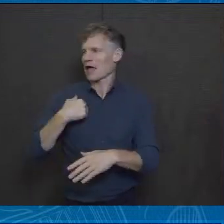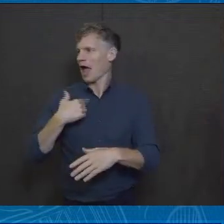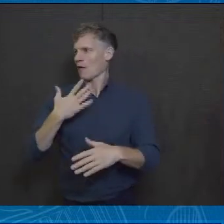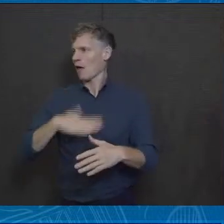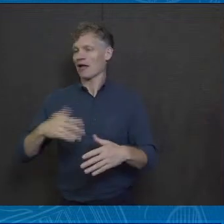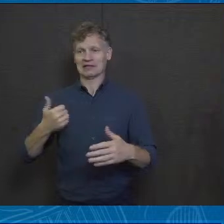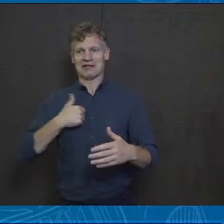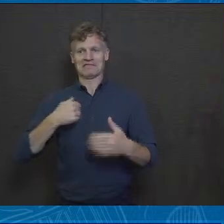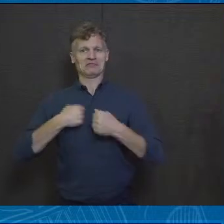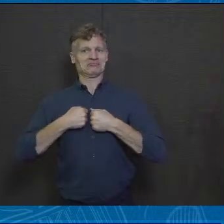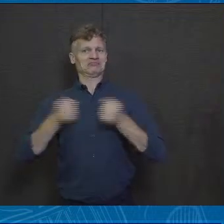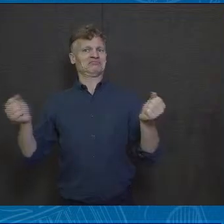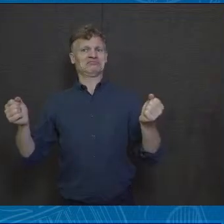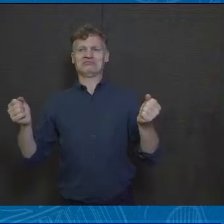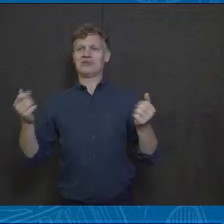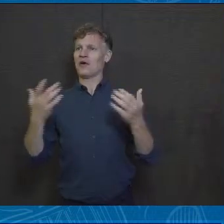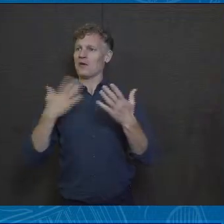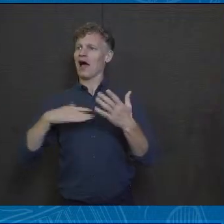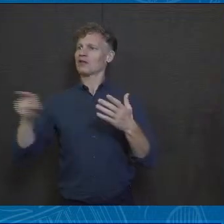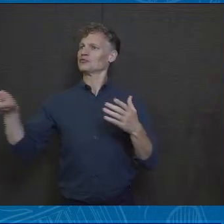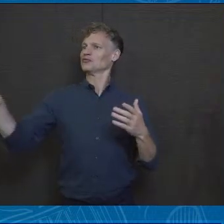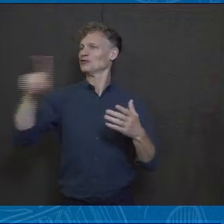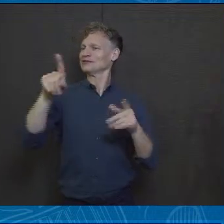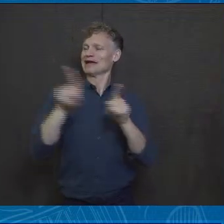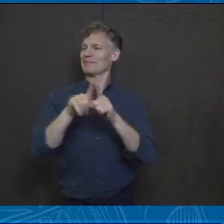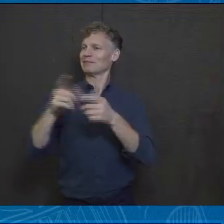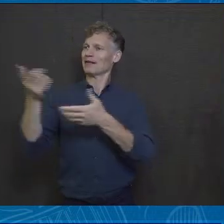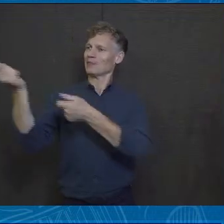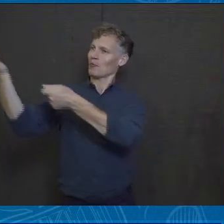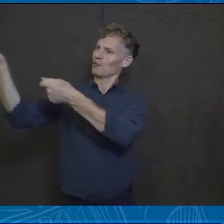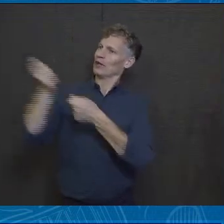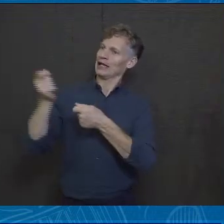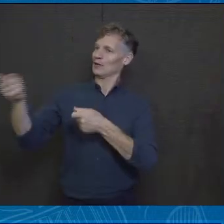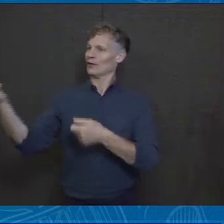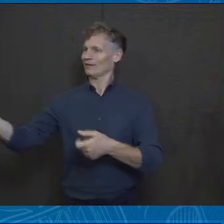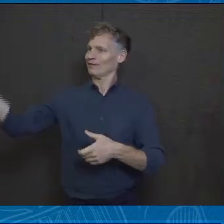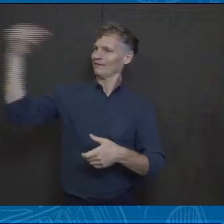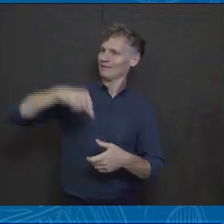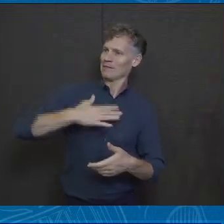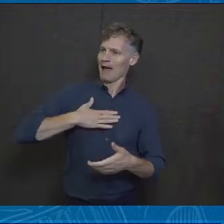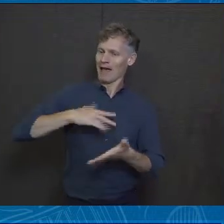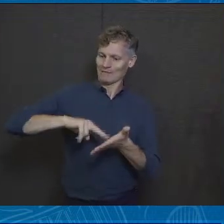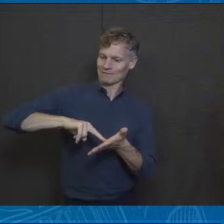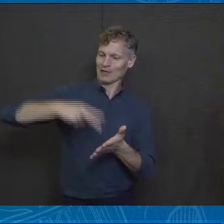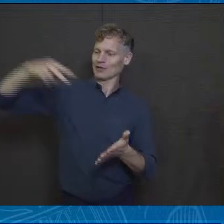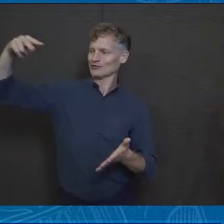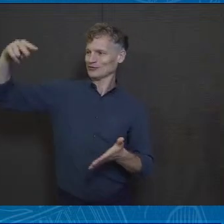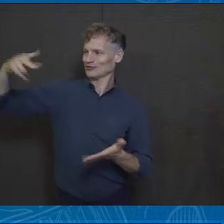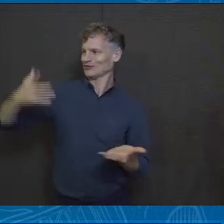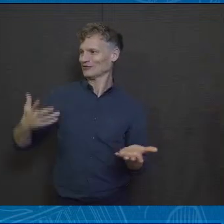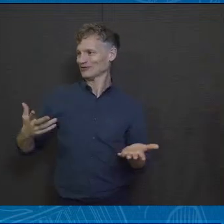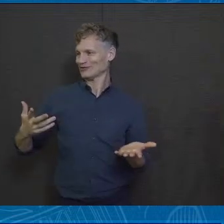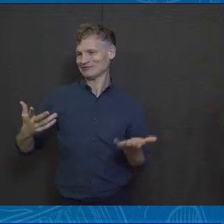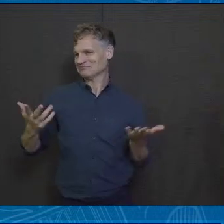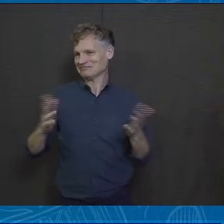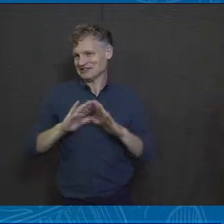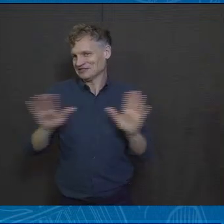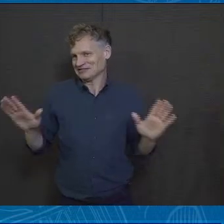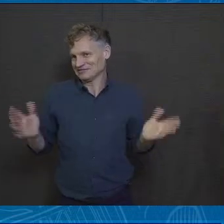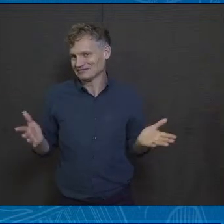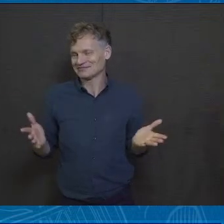this small presentation I'm giving. my key message on